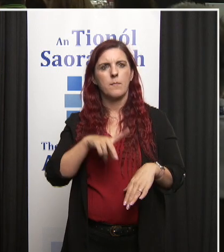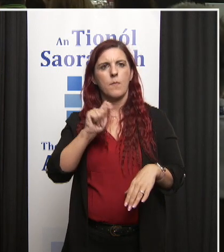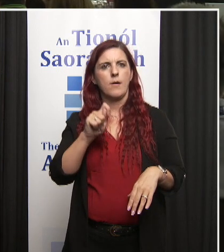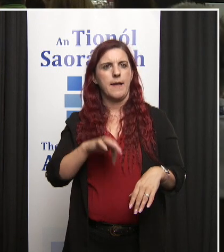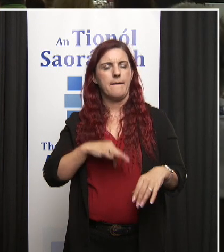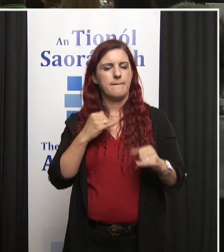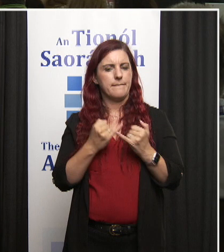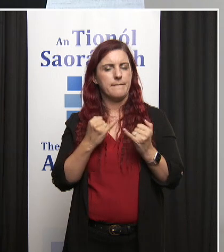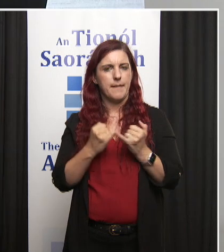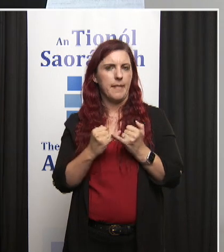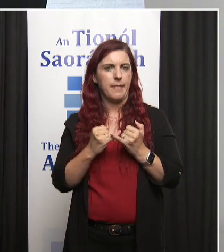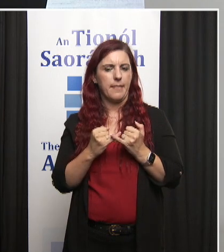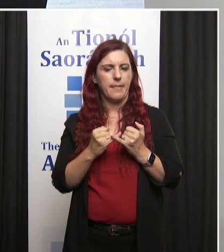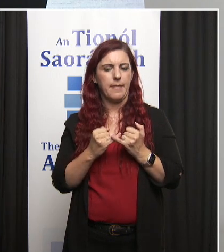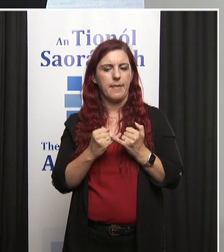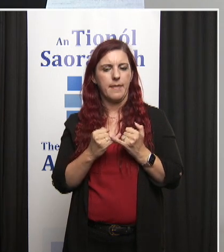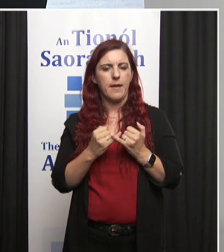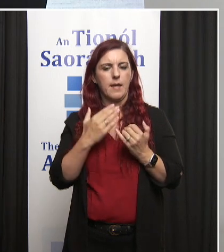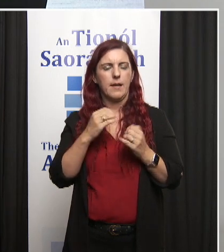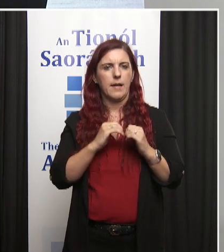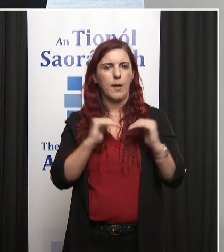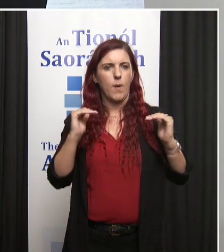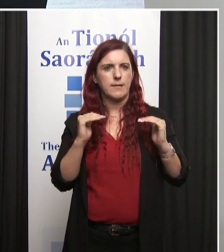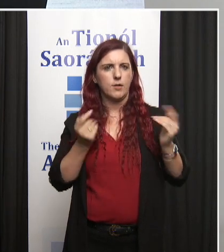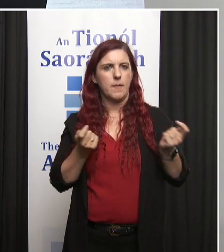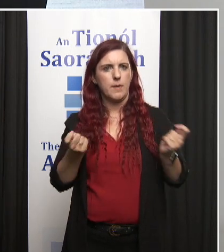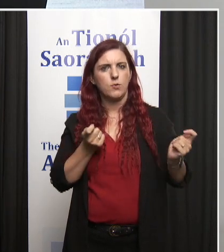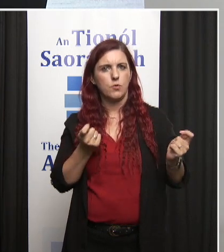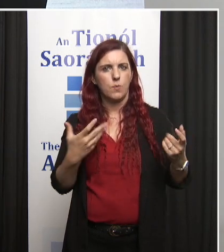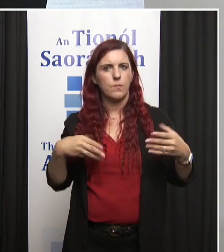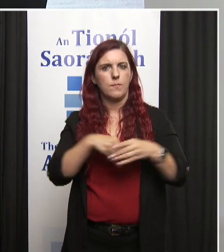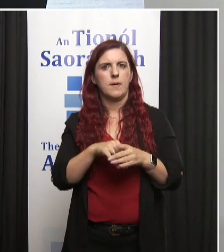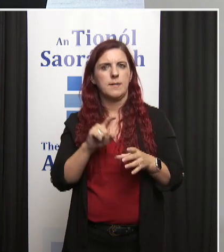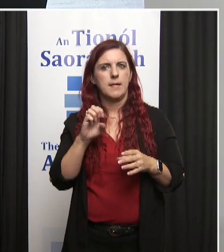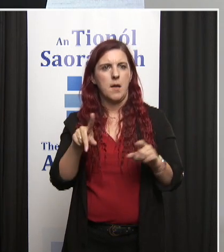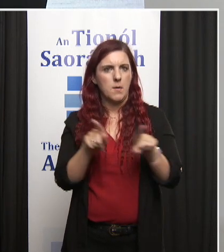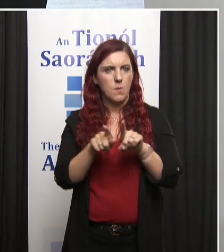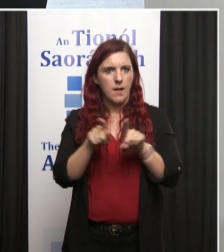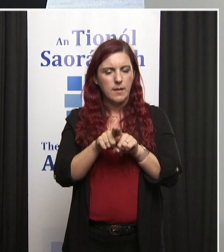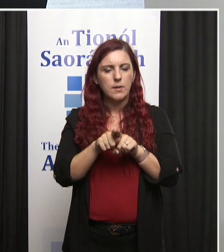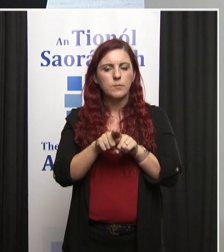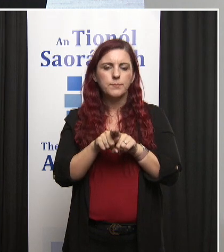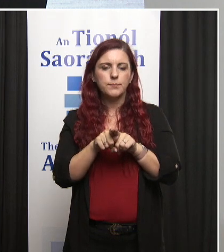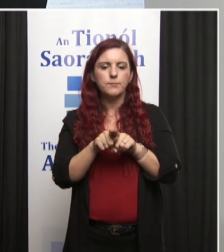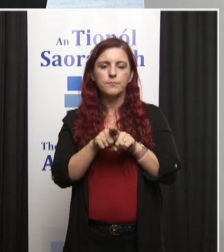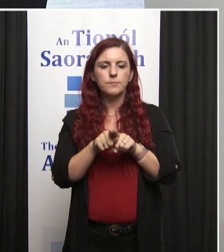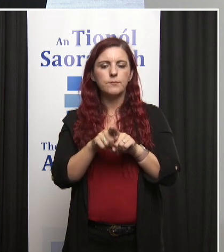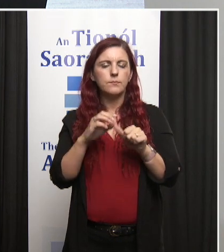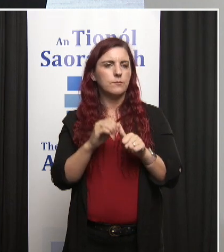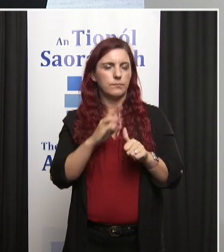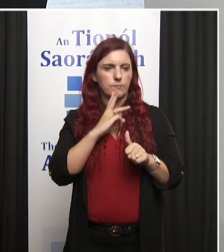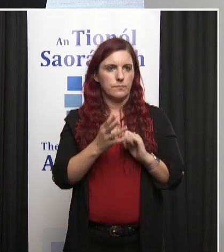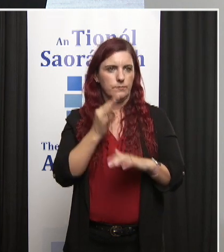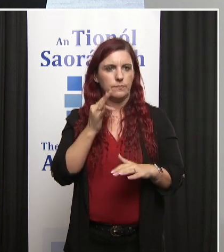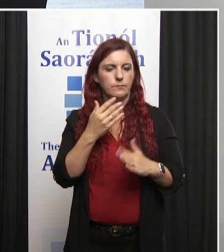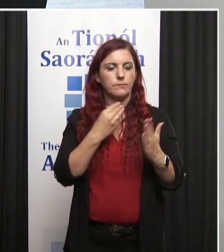favoured adopting equalisation measures to accompany the DEM's ability to raise revenue from Dublin. So in other words, if you think of all the